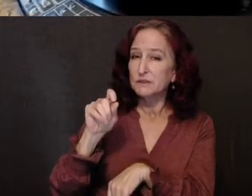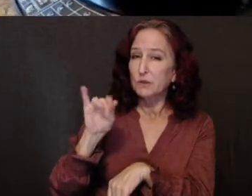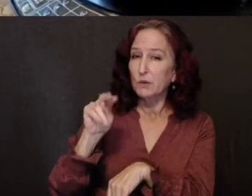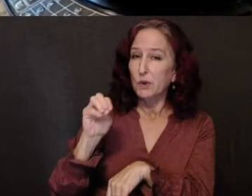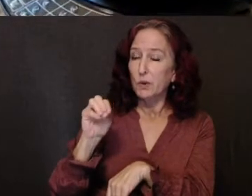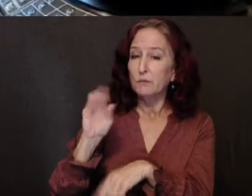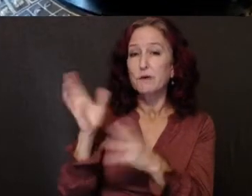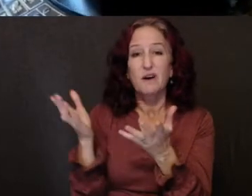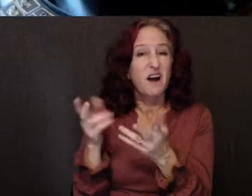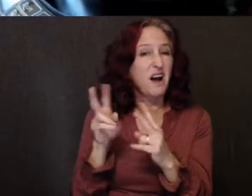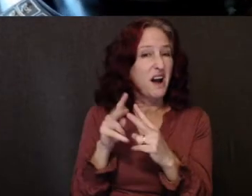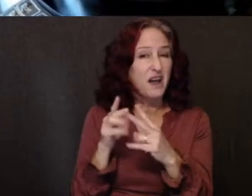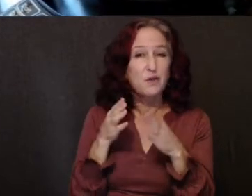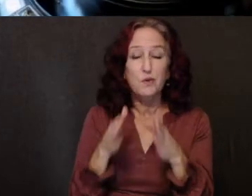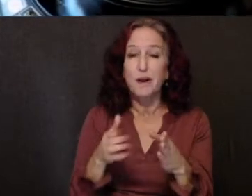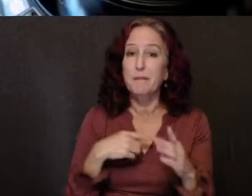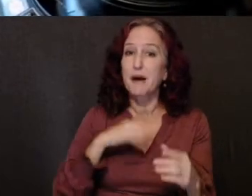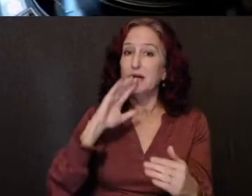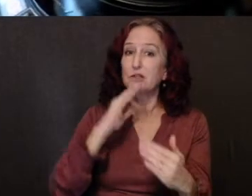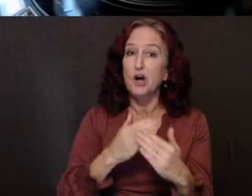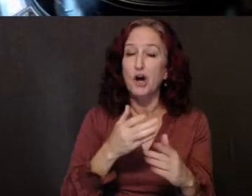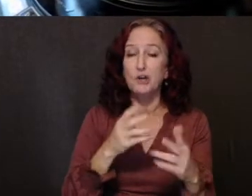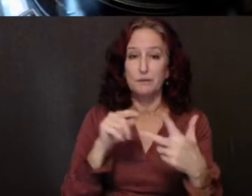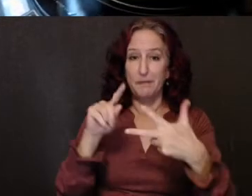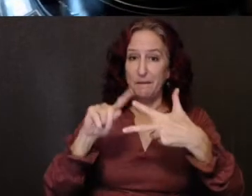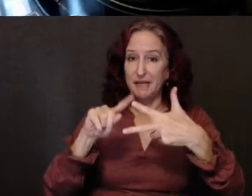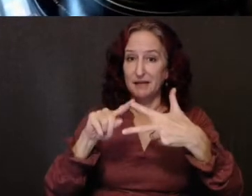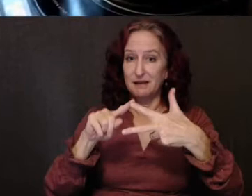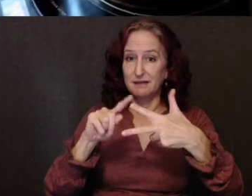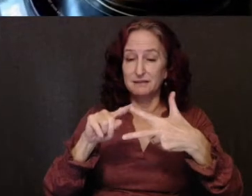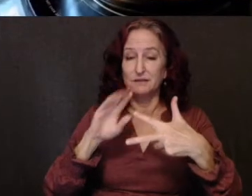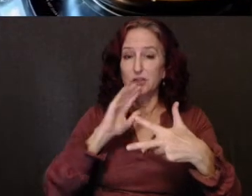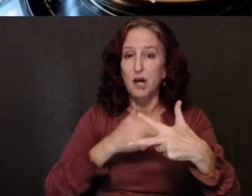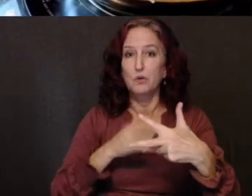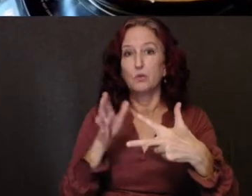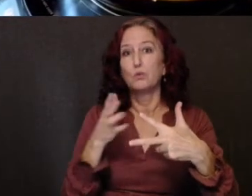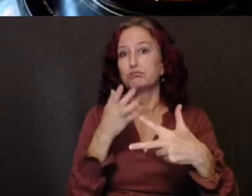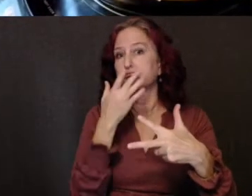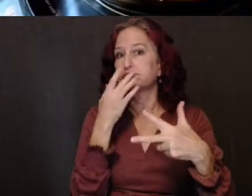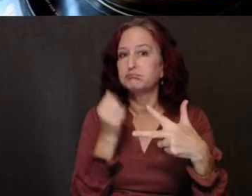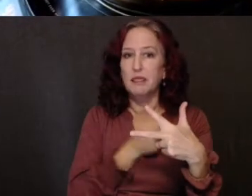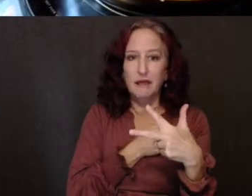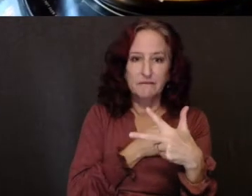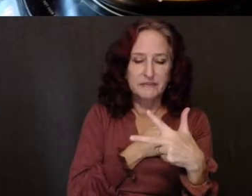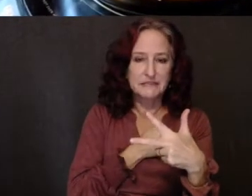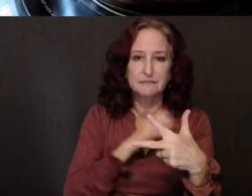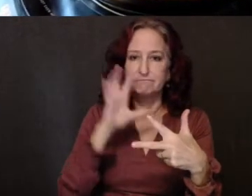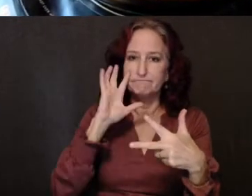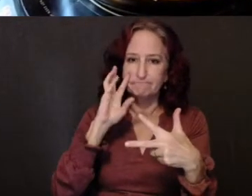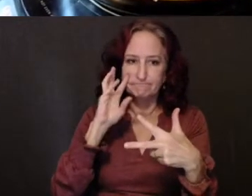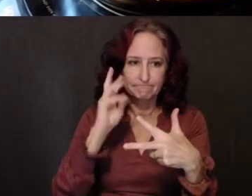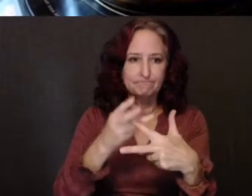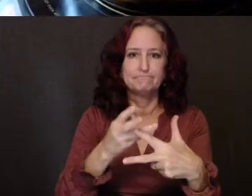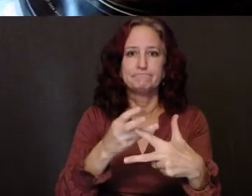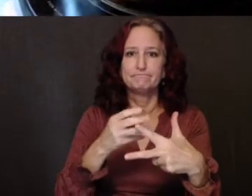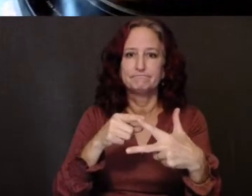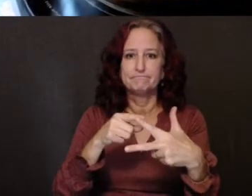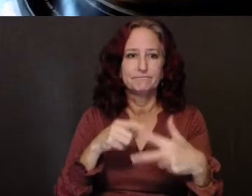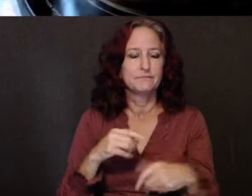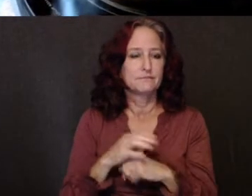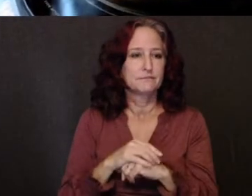Yeah. Yeah. I mean, I kind of think of pumpkin risotto. Well, either way. I mean, my daughter loves